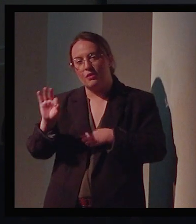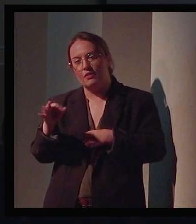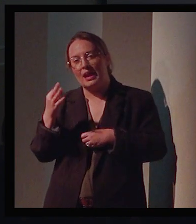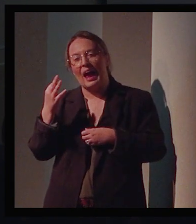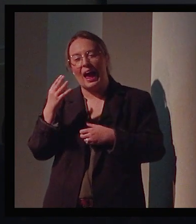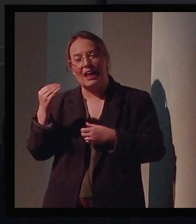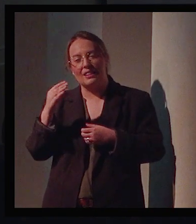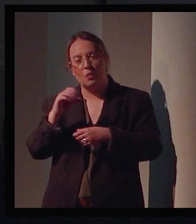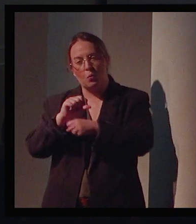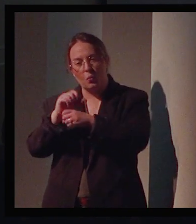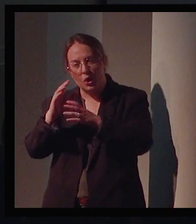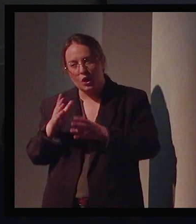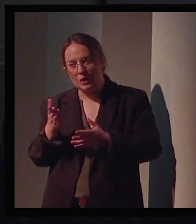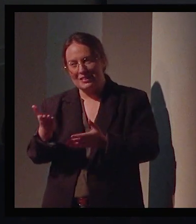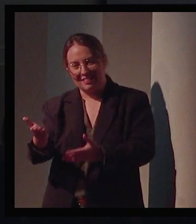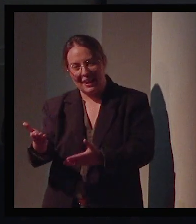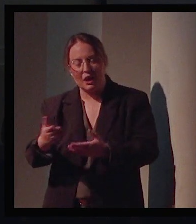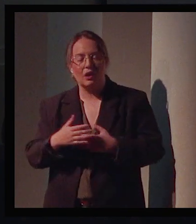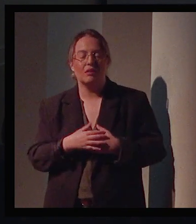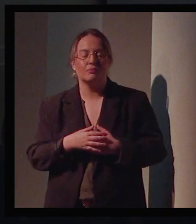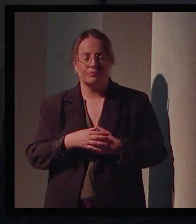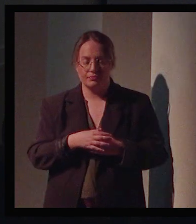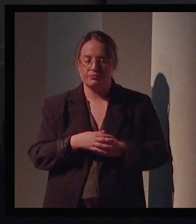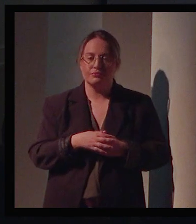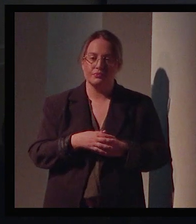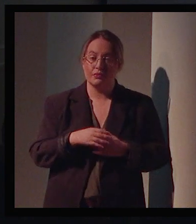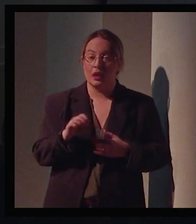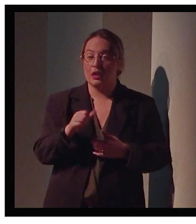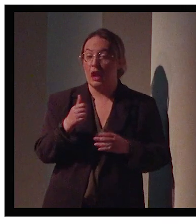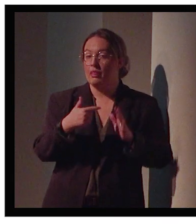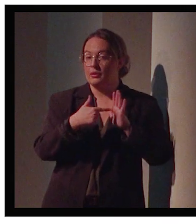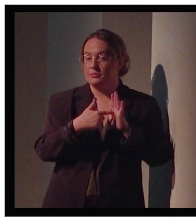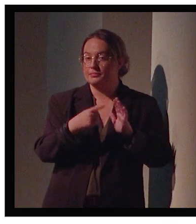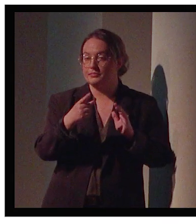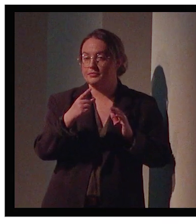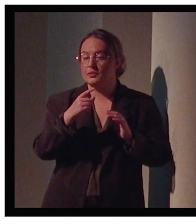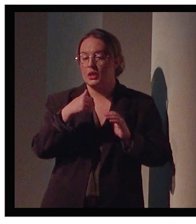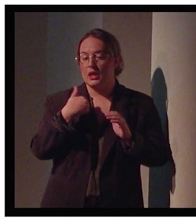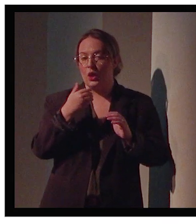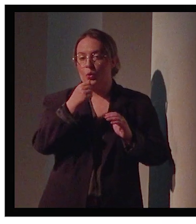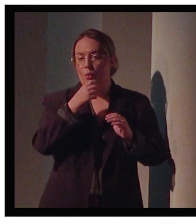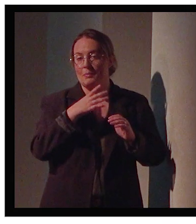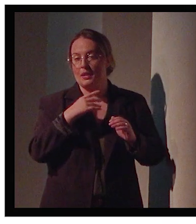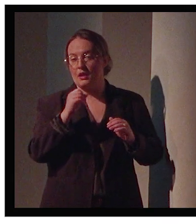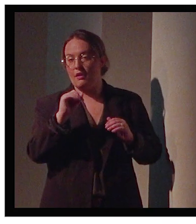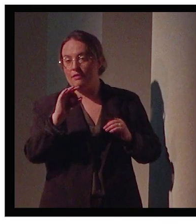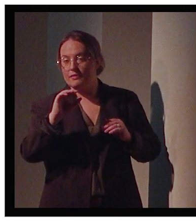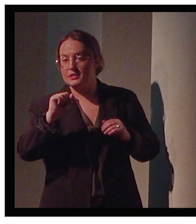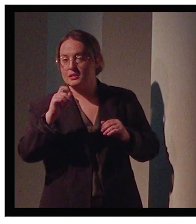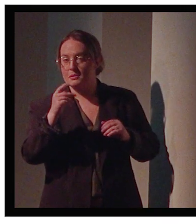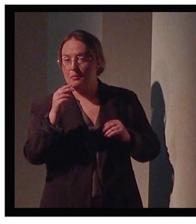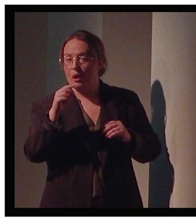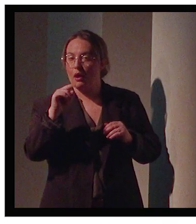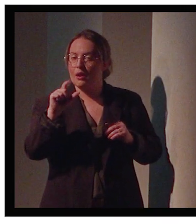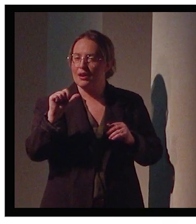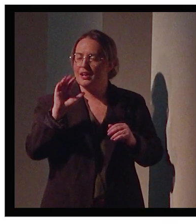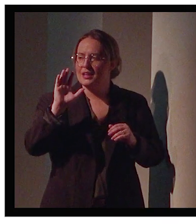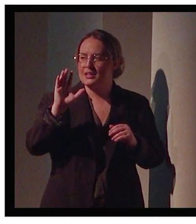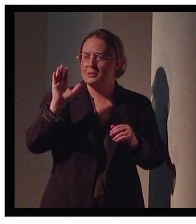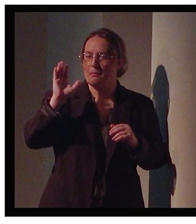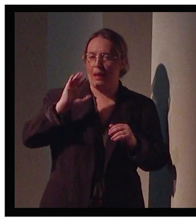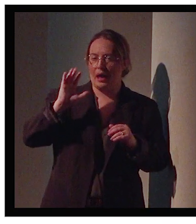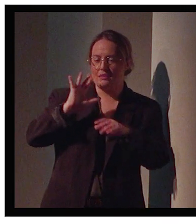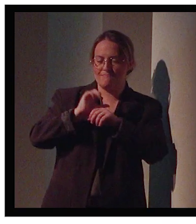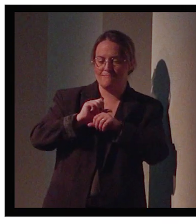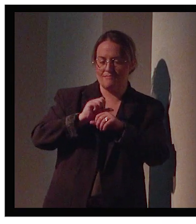there. In another Corot, Young Woman of Sparta, his engagement with an imagined pastoral past is made clear